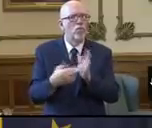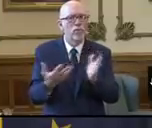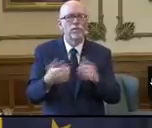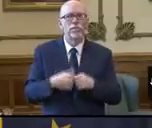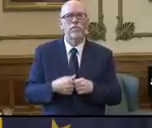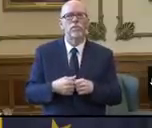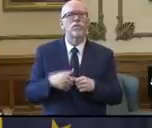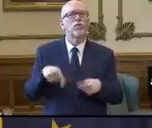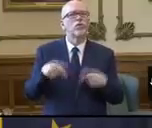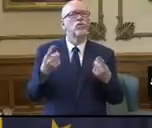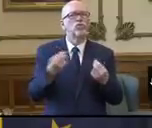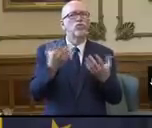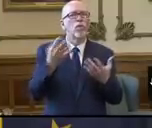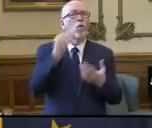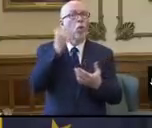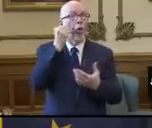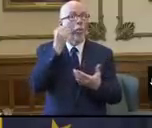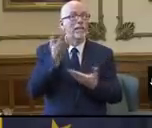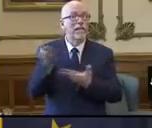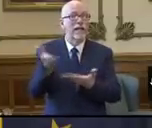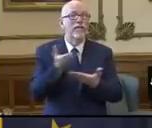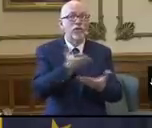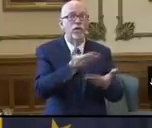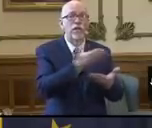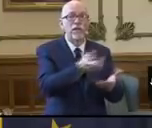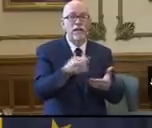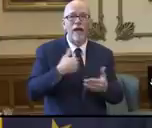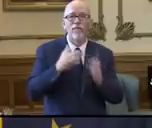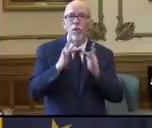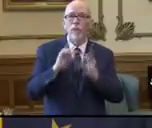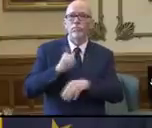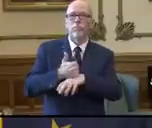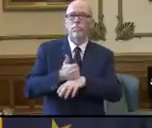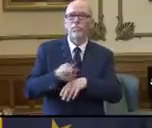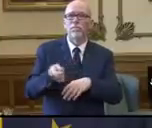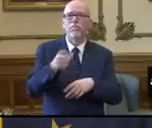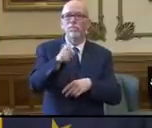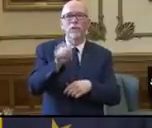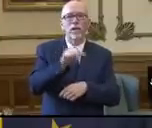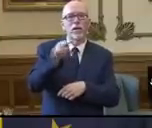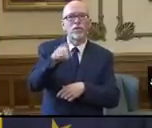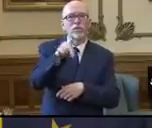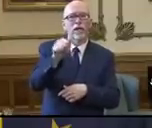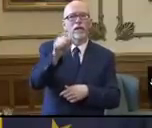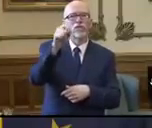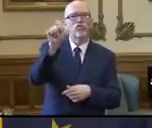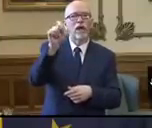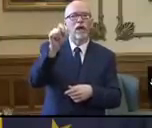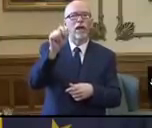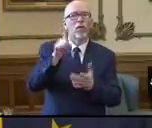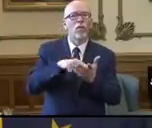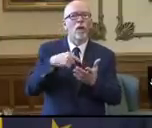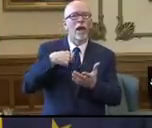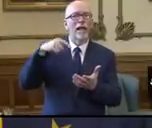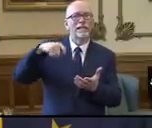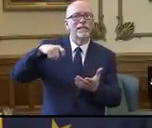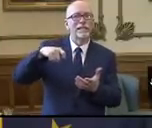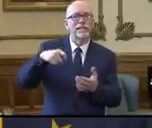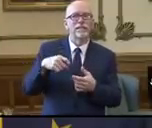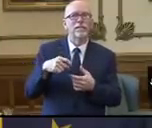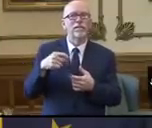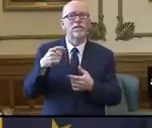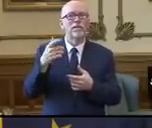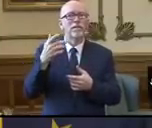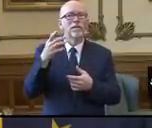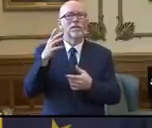they're doing home deliveries. They even have a website where you can go and check what you may need,